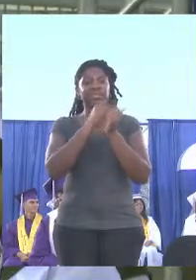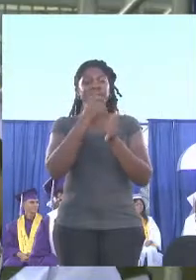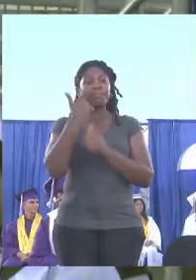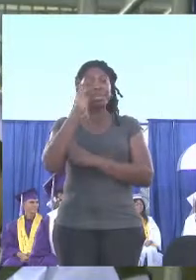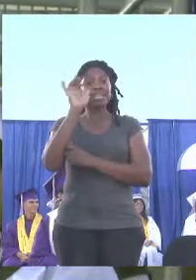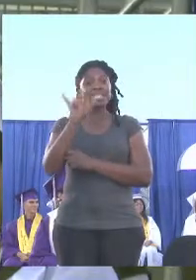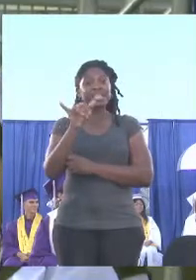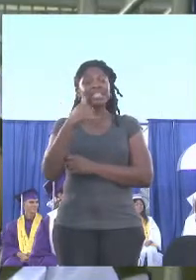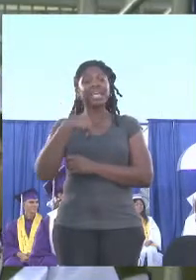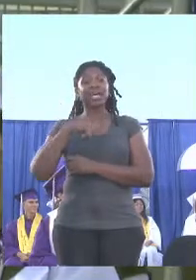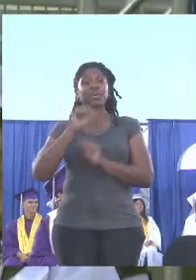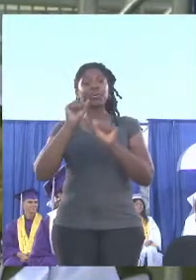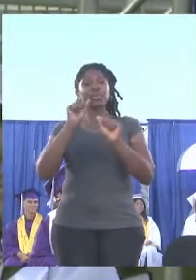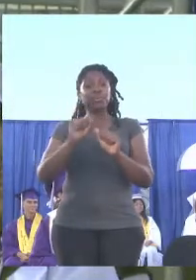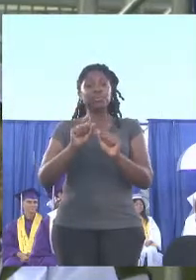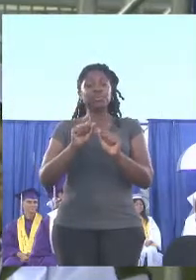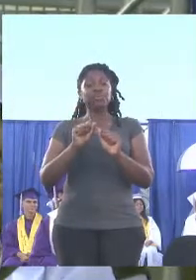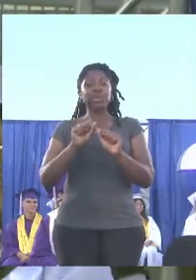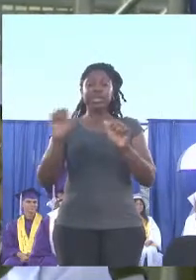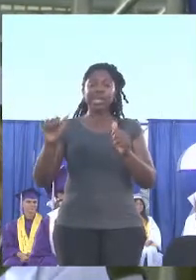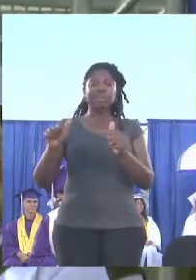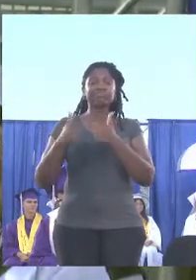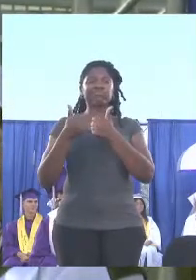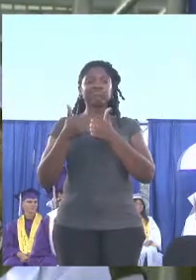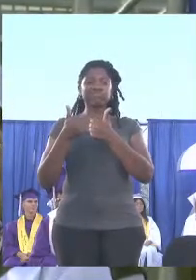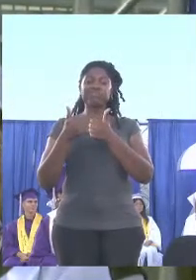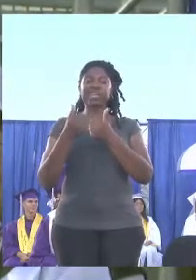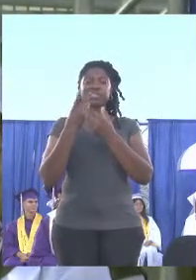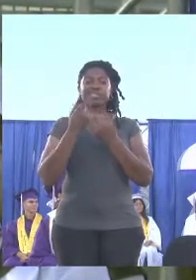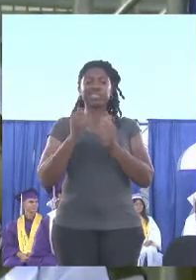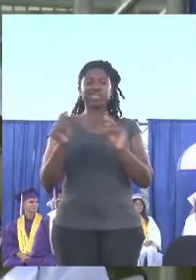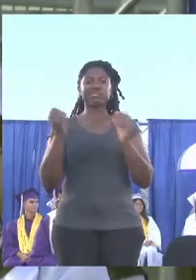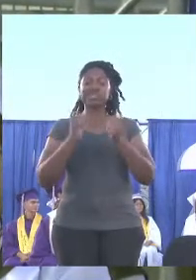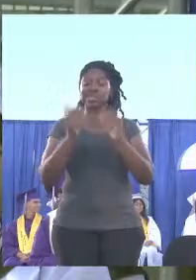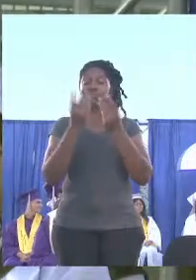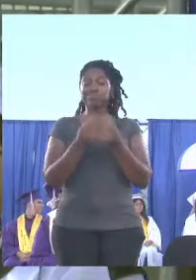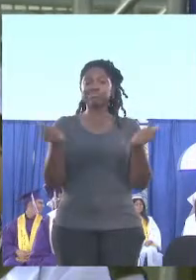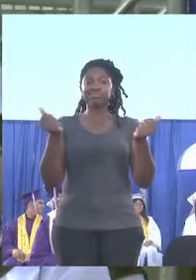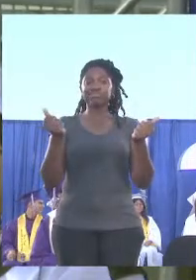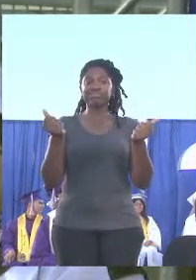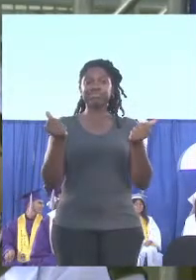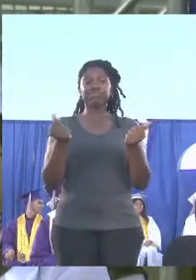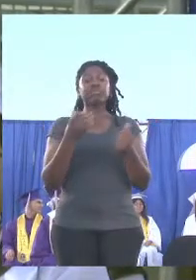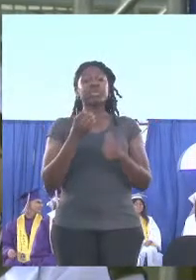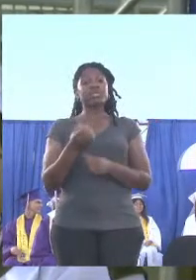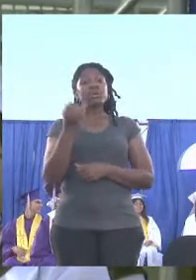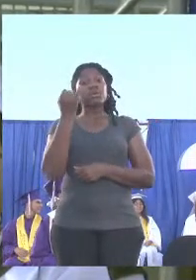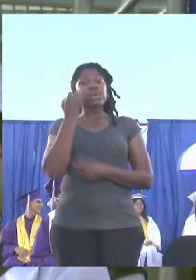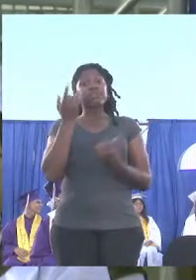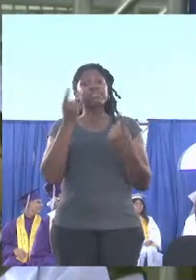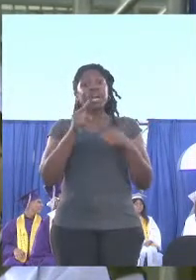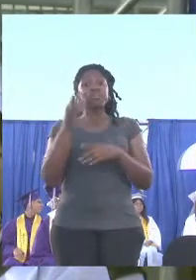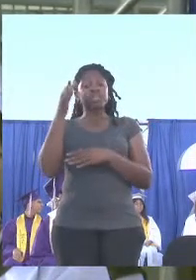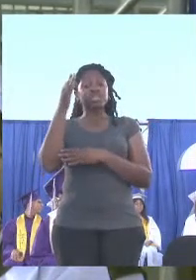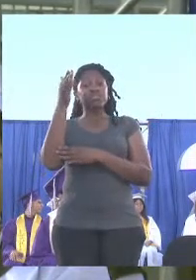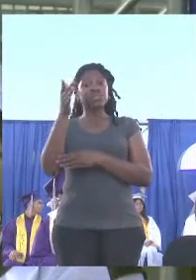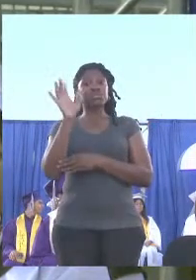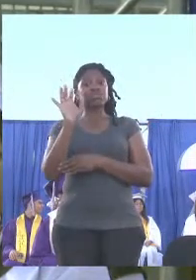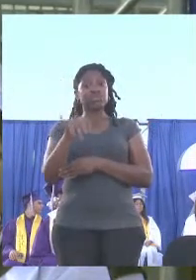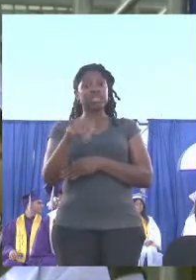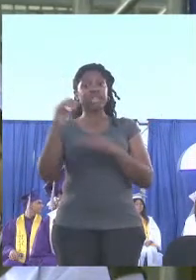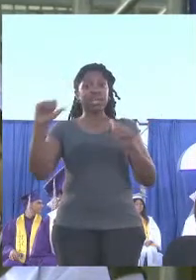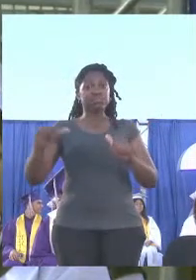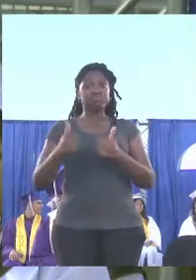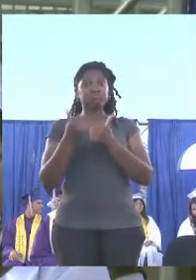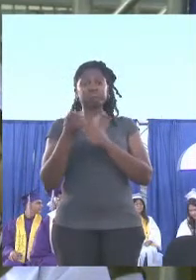on challenges that lie ahead. As we traverse the path ahead, let us remember that success is not defined solely on achievements